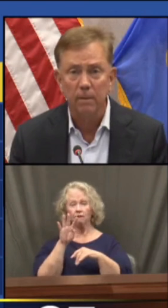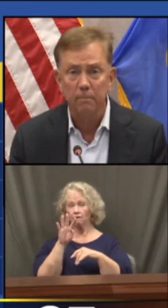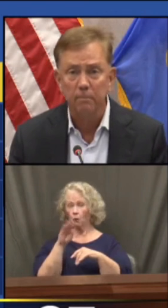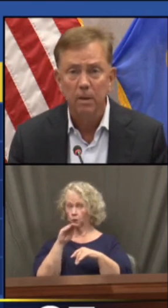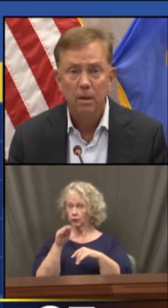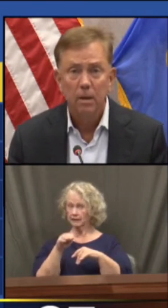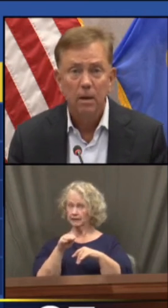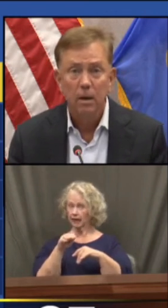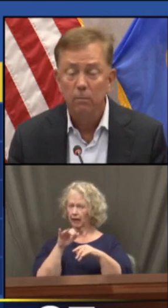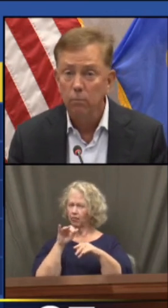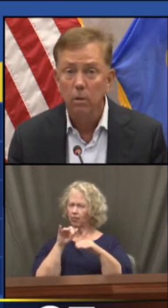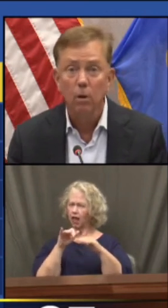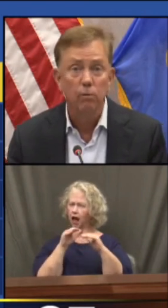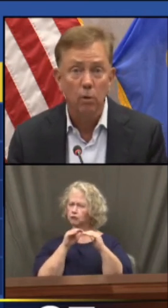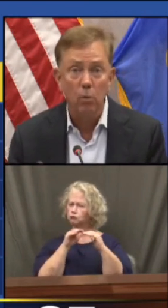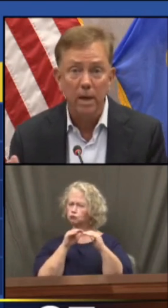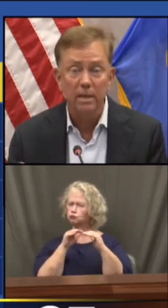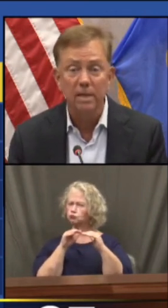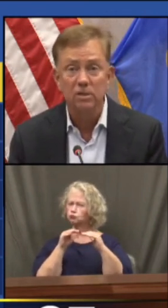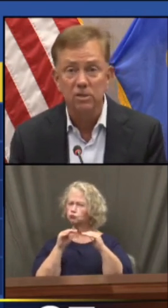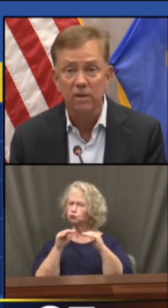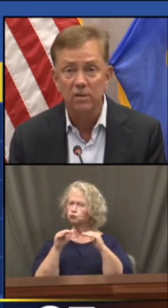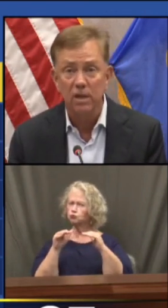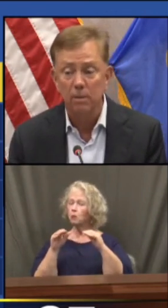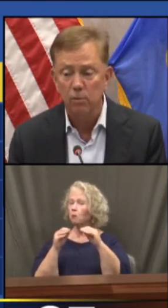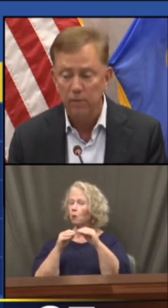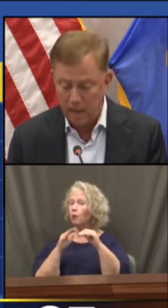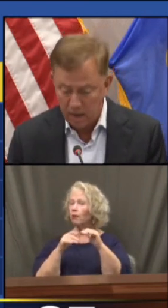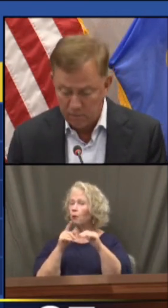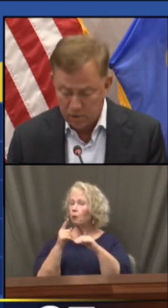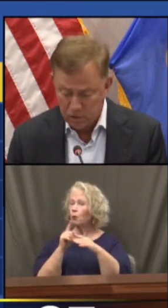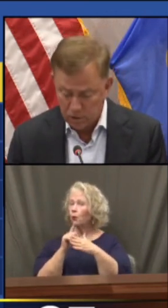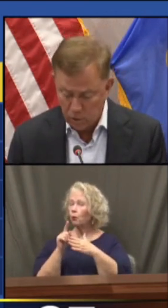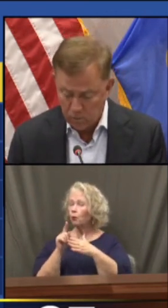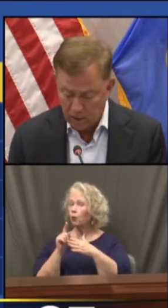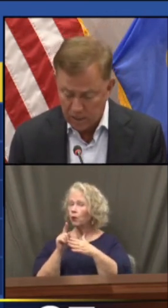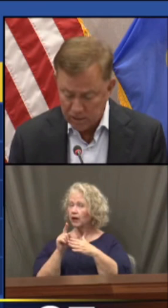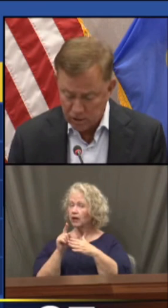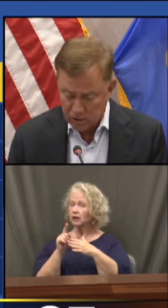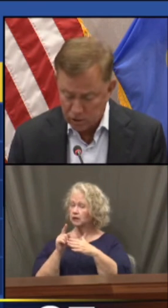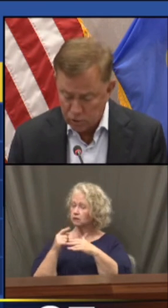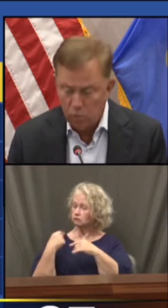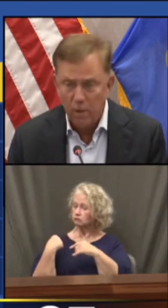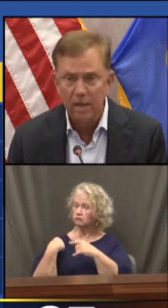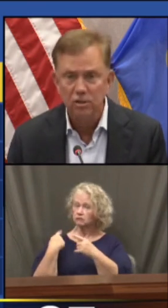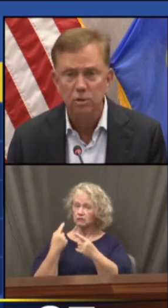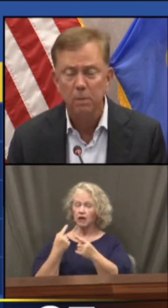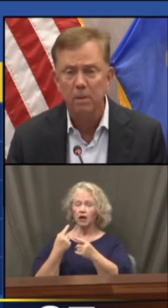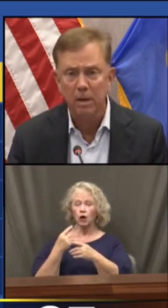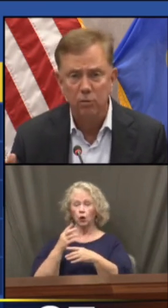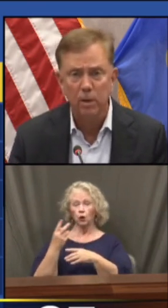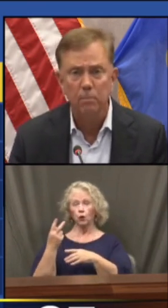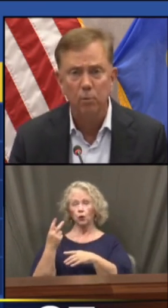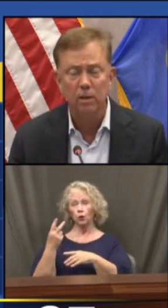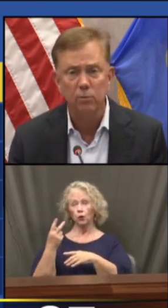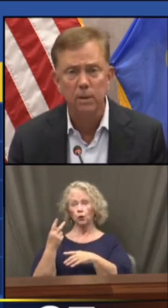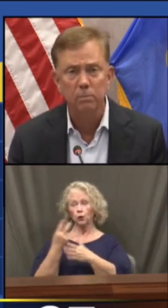for over a week. That's the 7-day moving average. Over the last 2 weeks, it's been